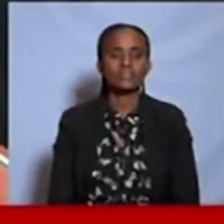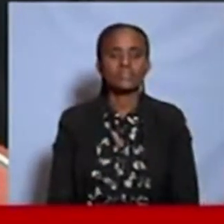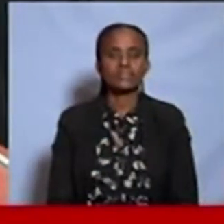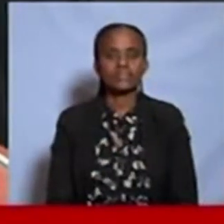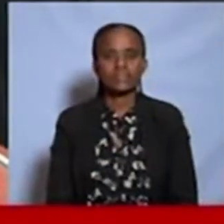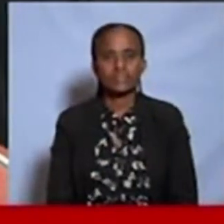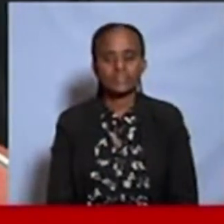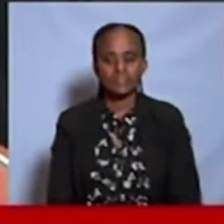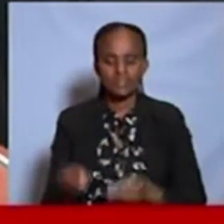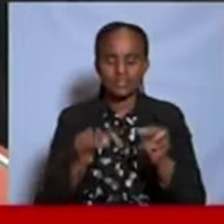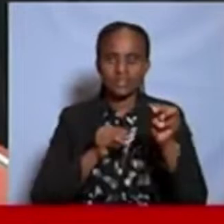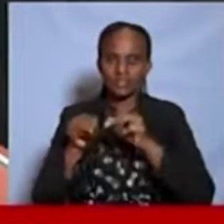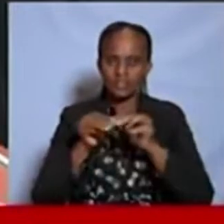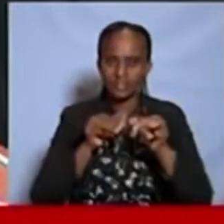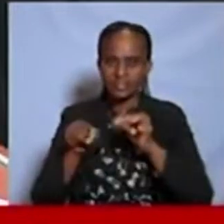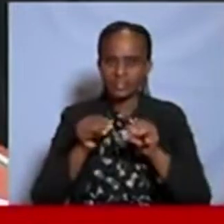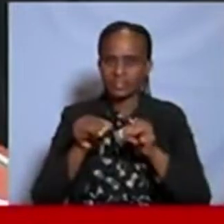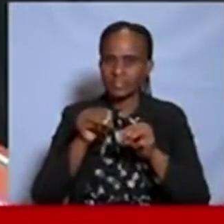Management of liabilities, Chair.